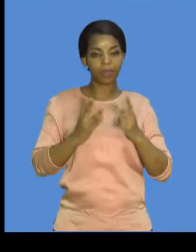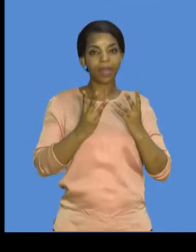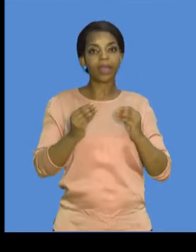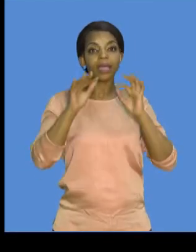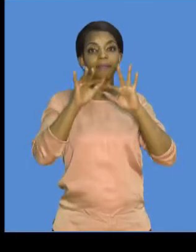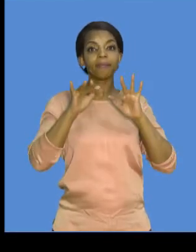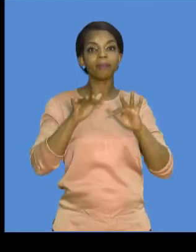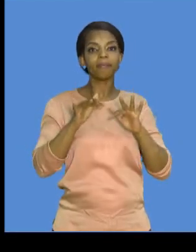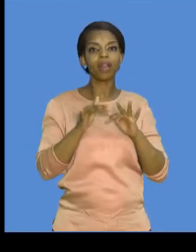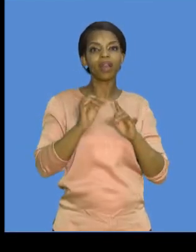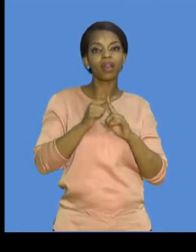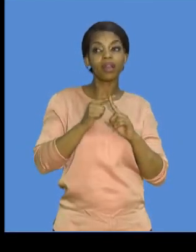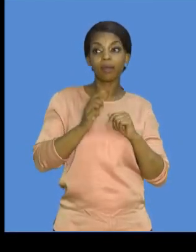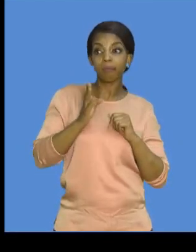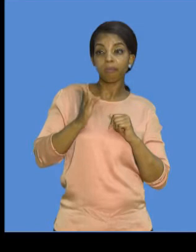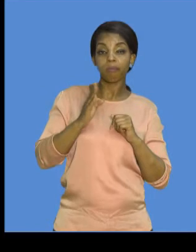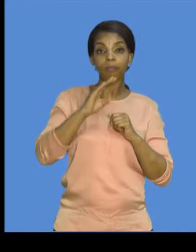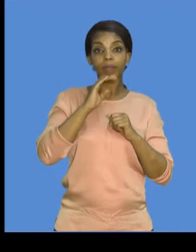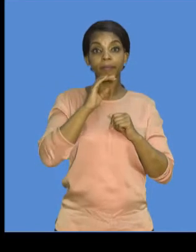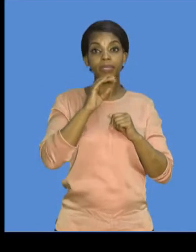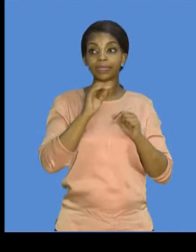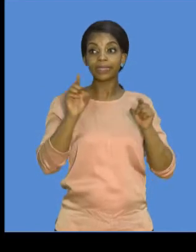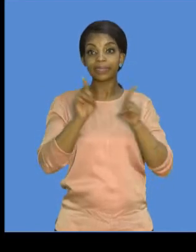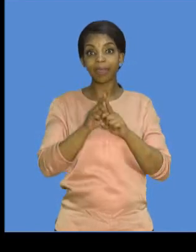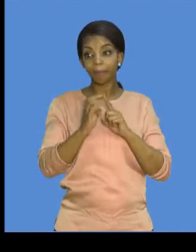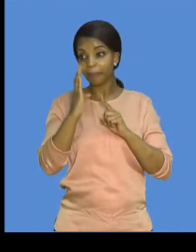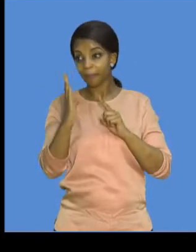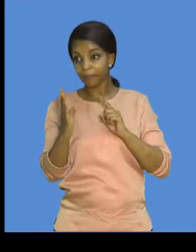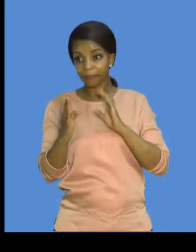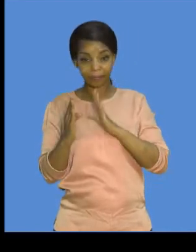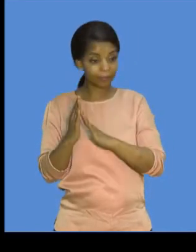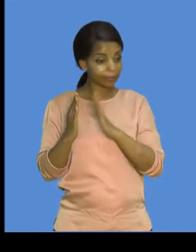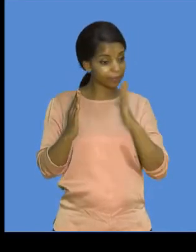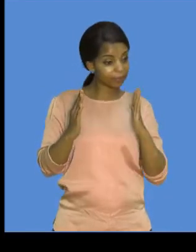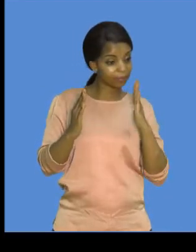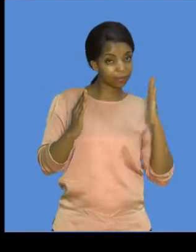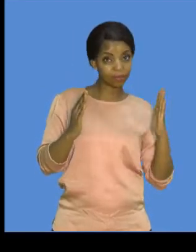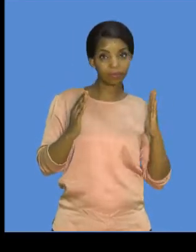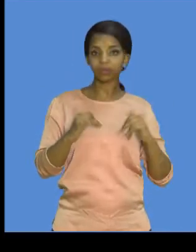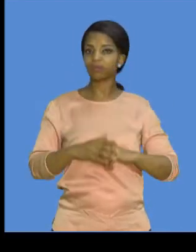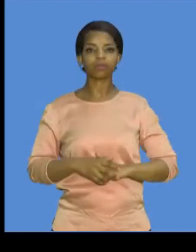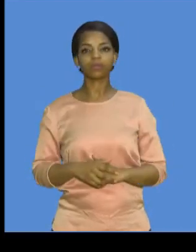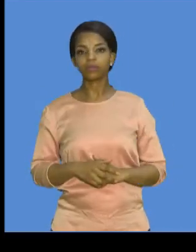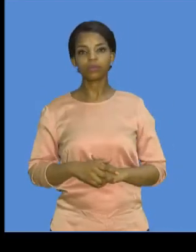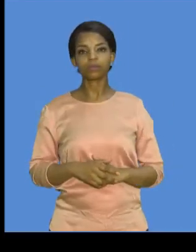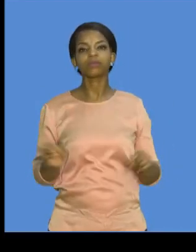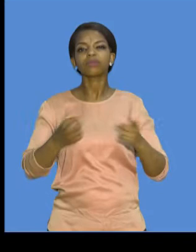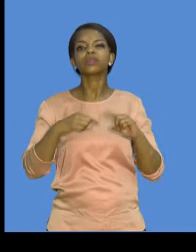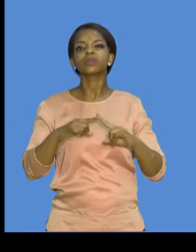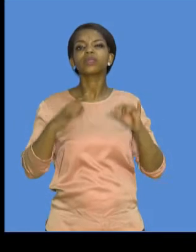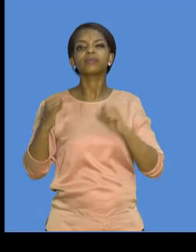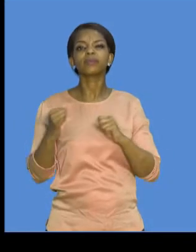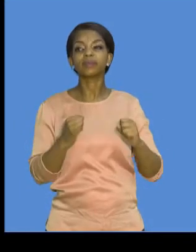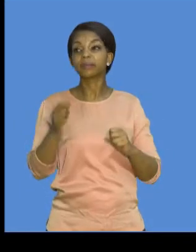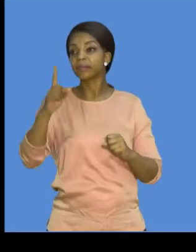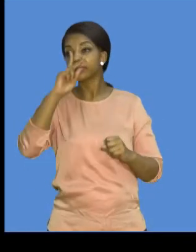difference between the two will not be the same as the number of cases that I will have at that point, which will still not be the same as the